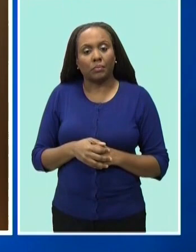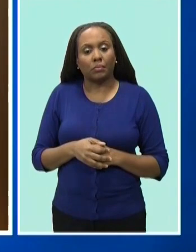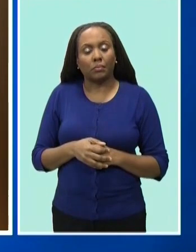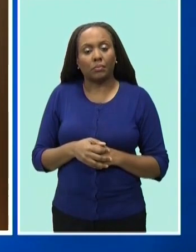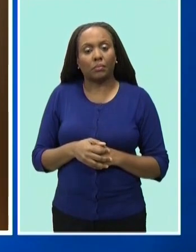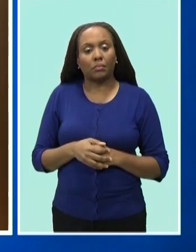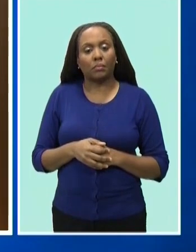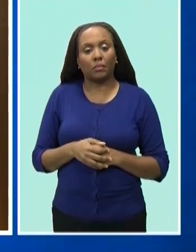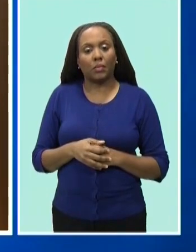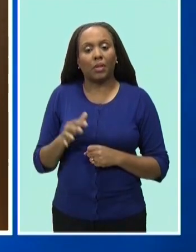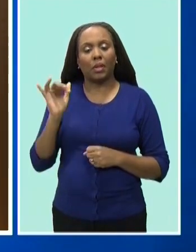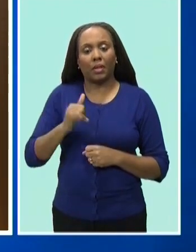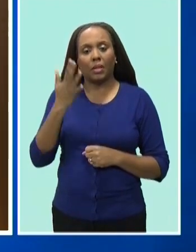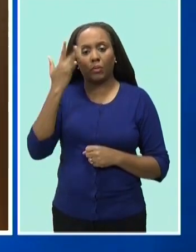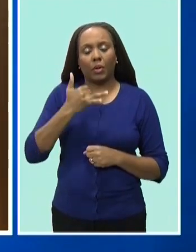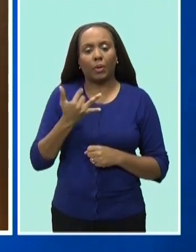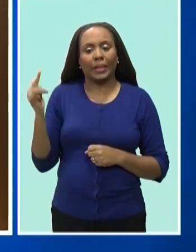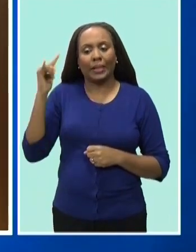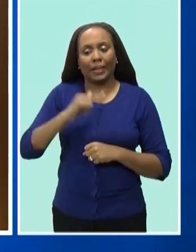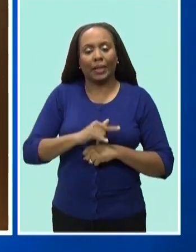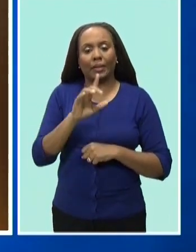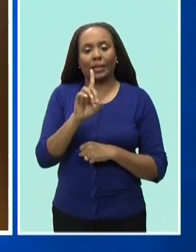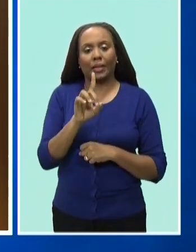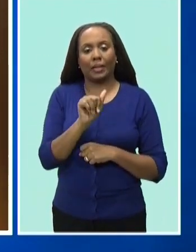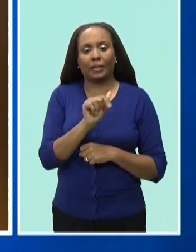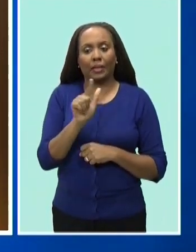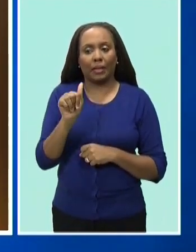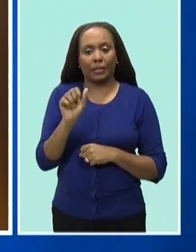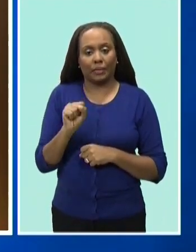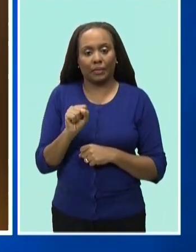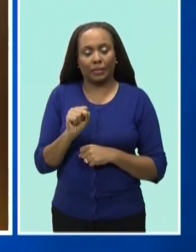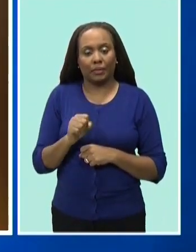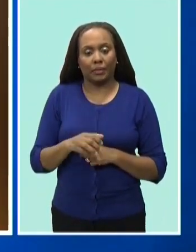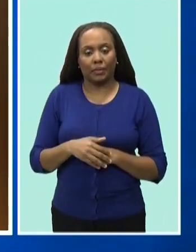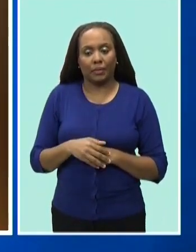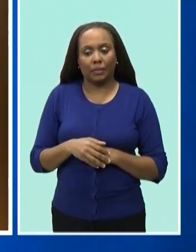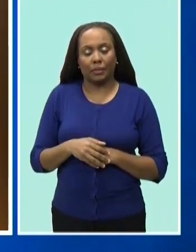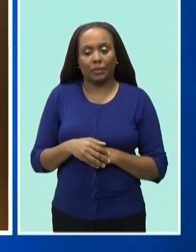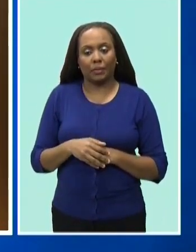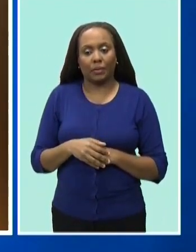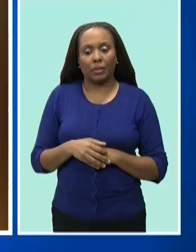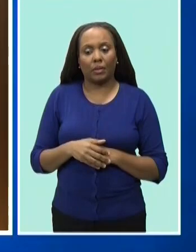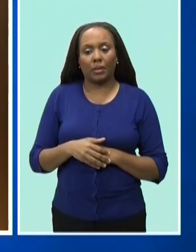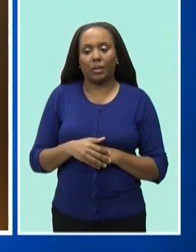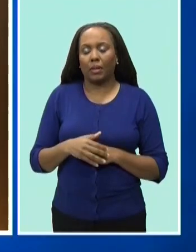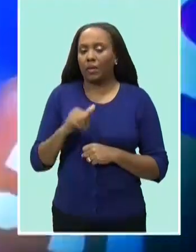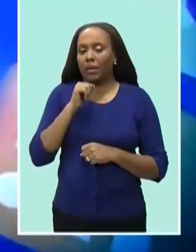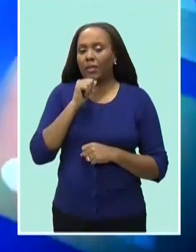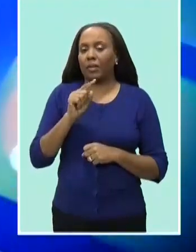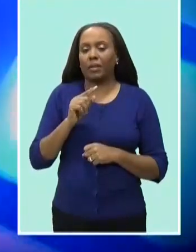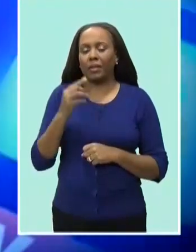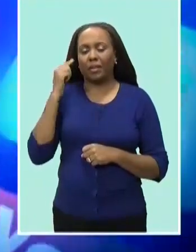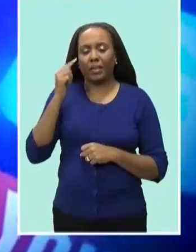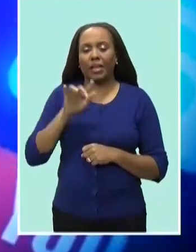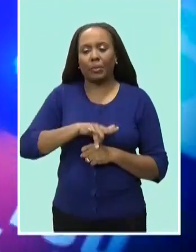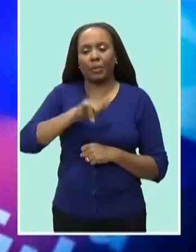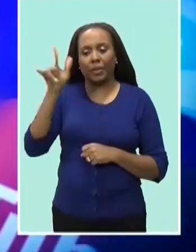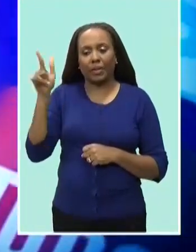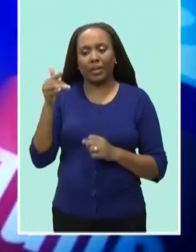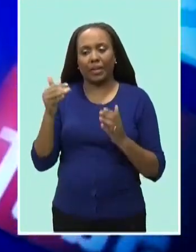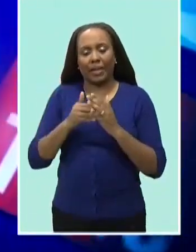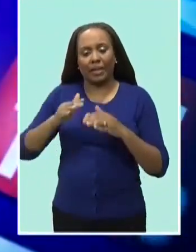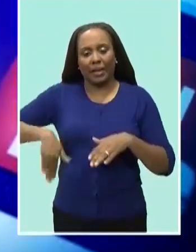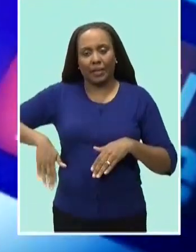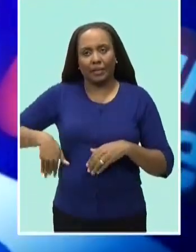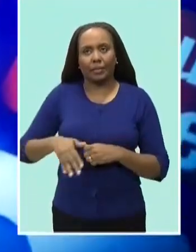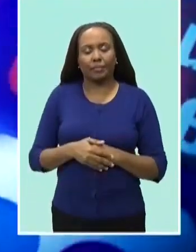So that's why we're in Dallas right now. It is unlikely this aircraft is going anywhere tonight. It's a scary time